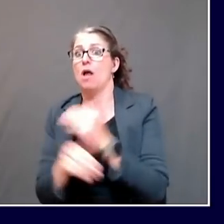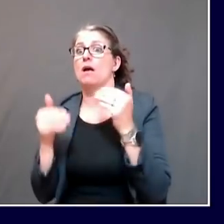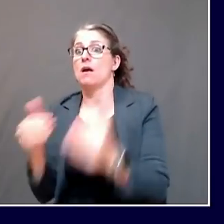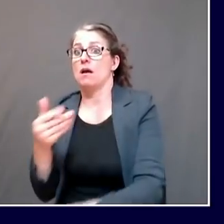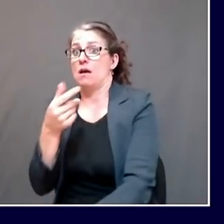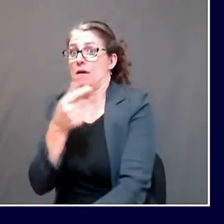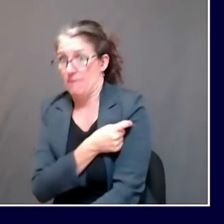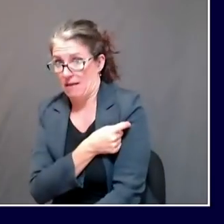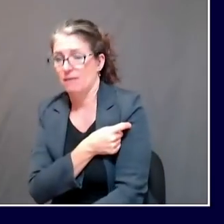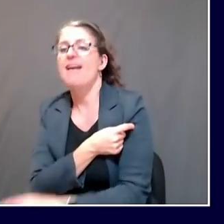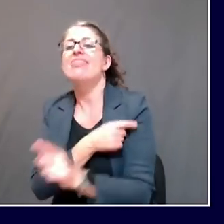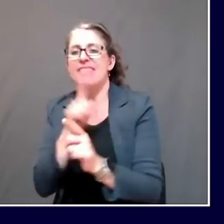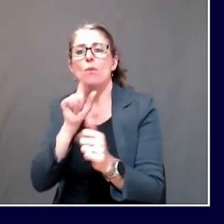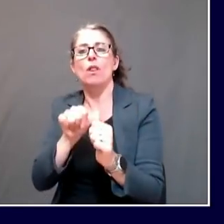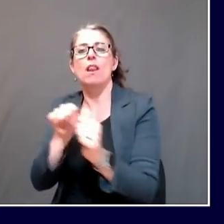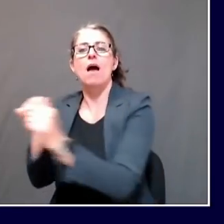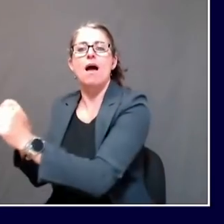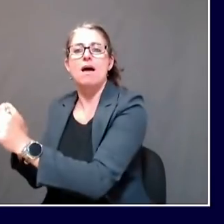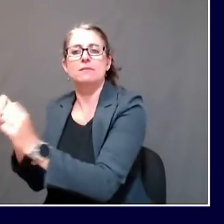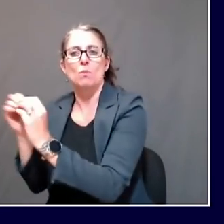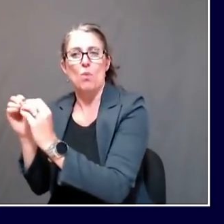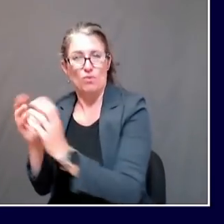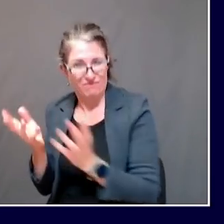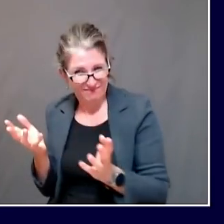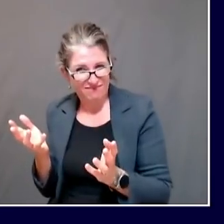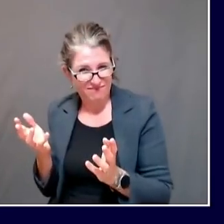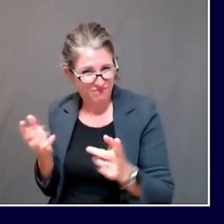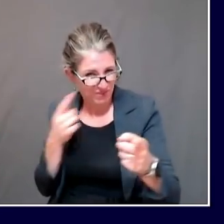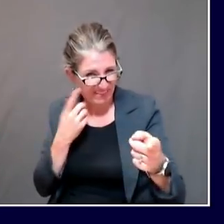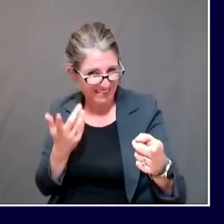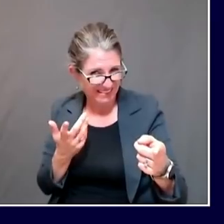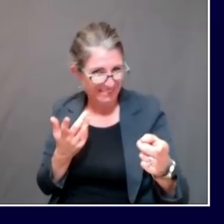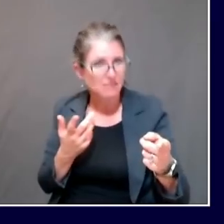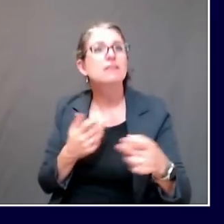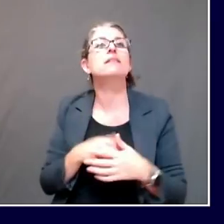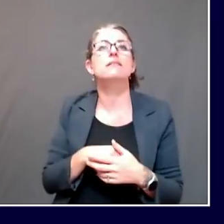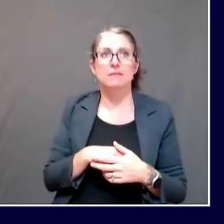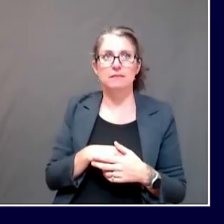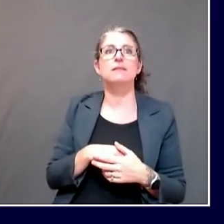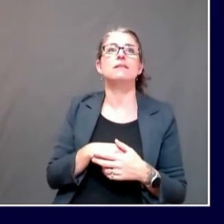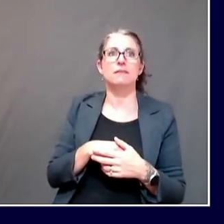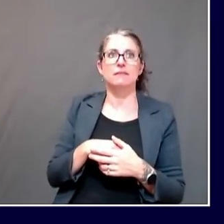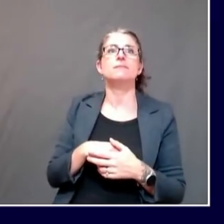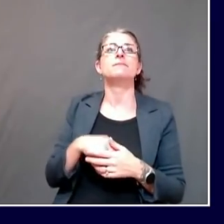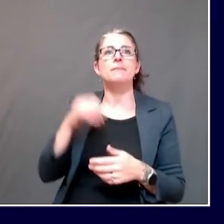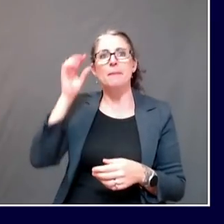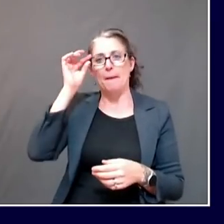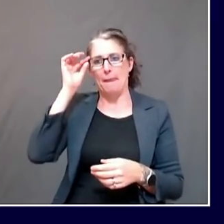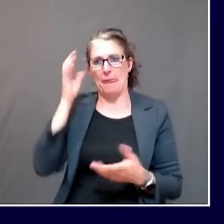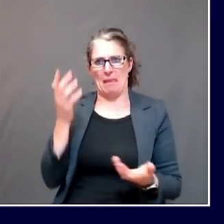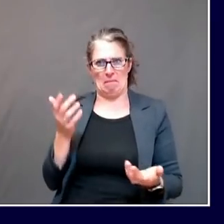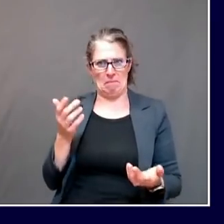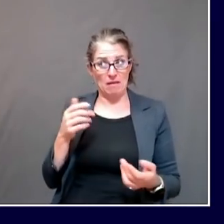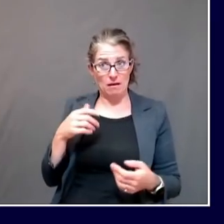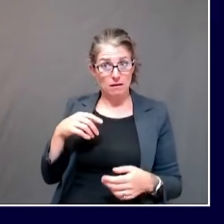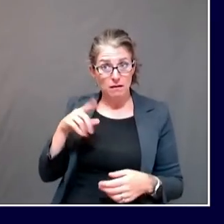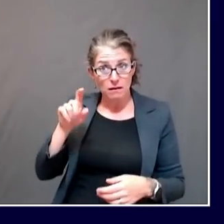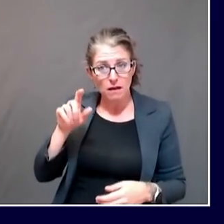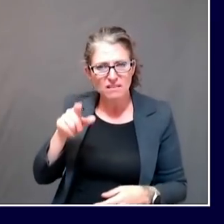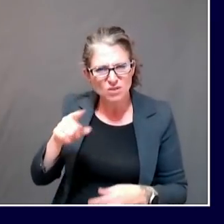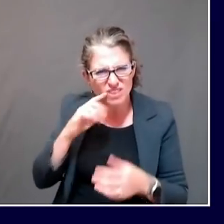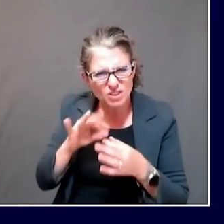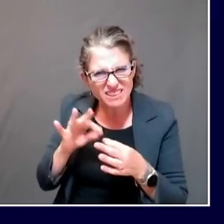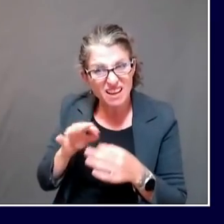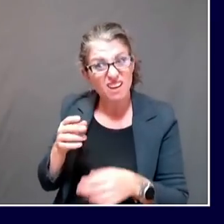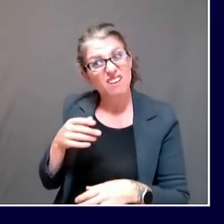shots from a listener. Sure. Can't speculate on whether there might be shortages in any point in the future, whether it's a couple